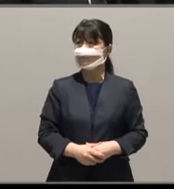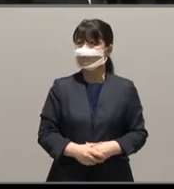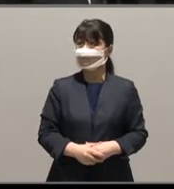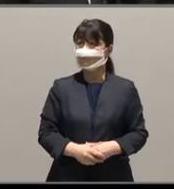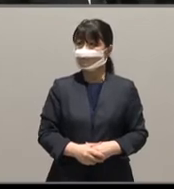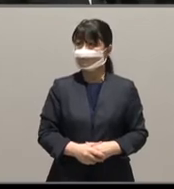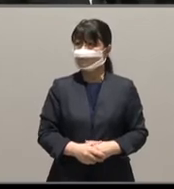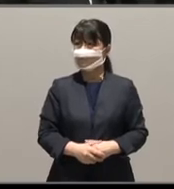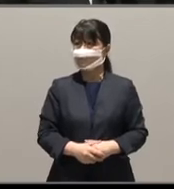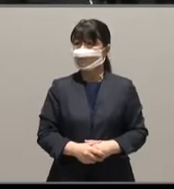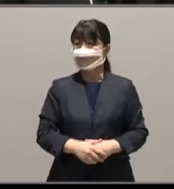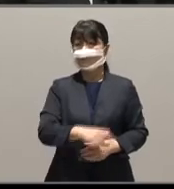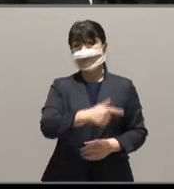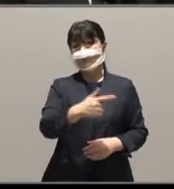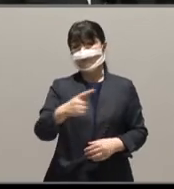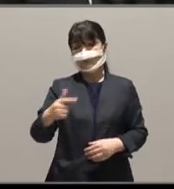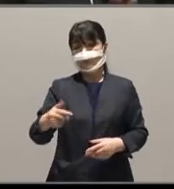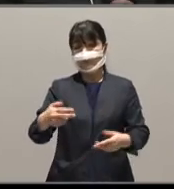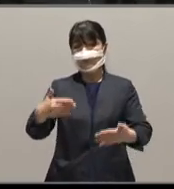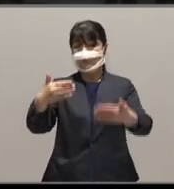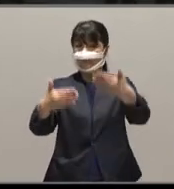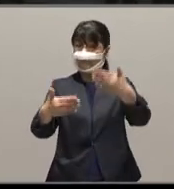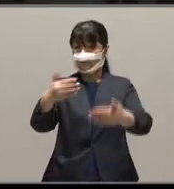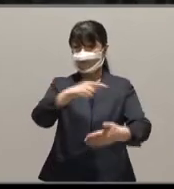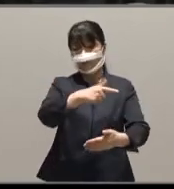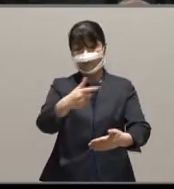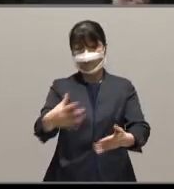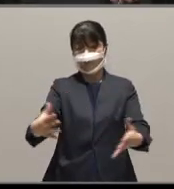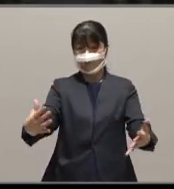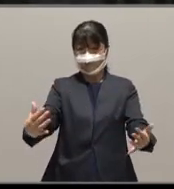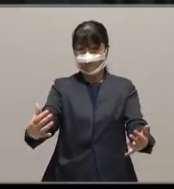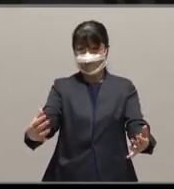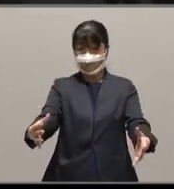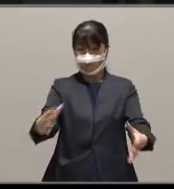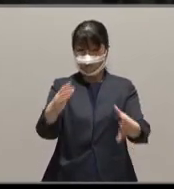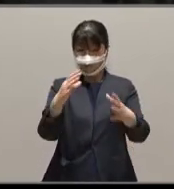an end of this presentation. The